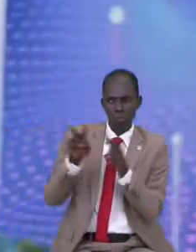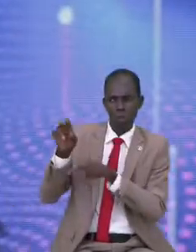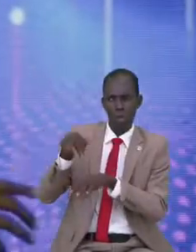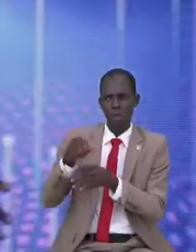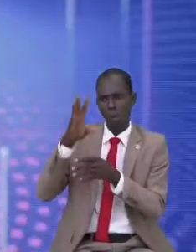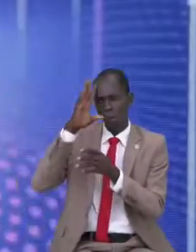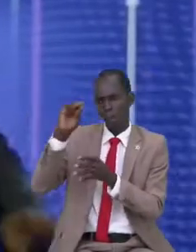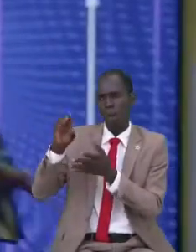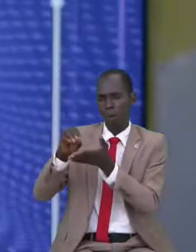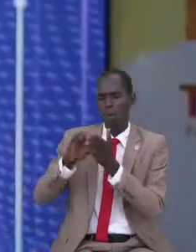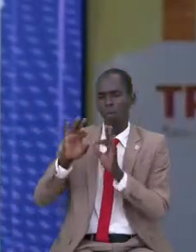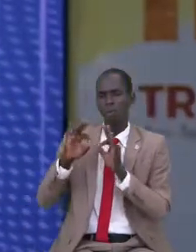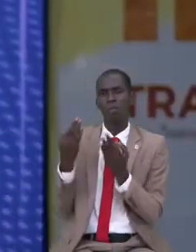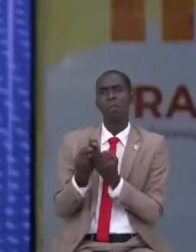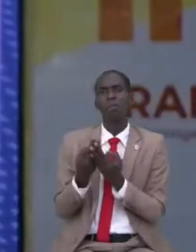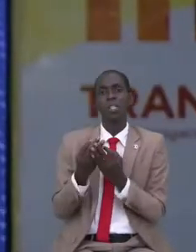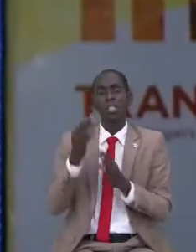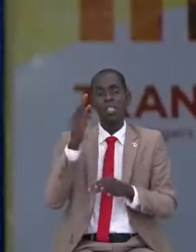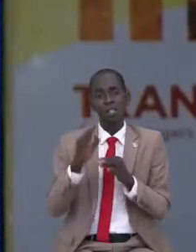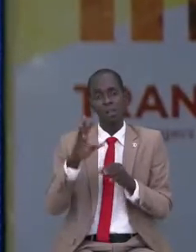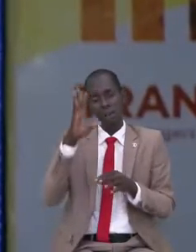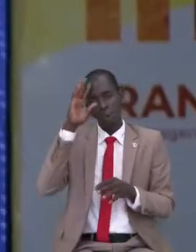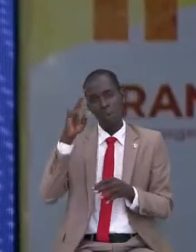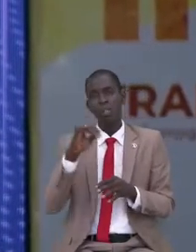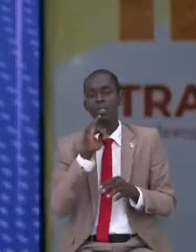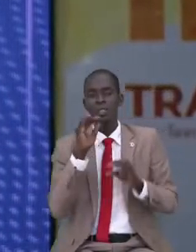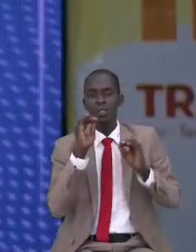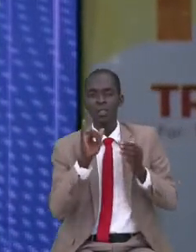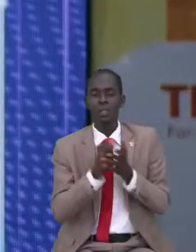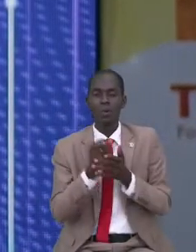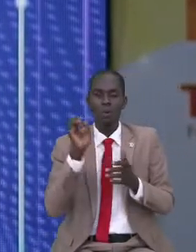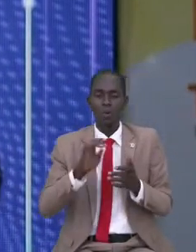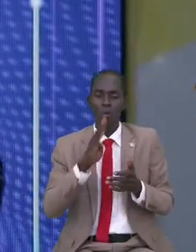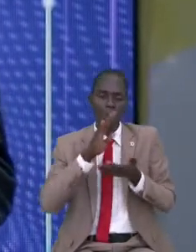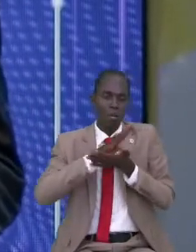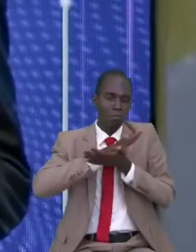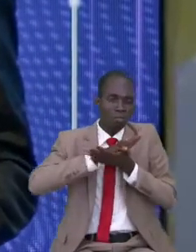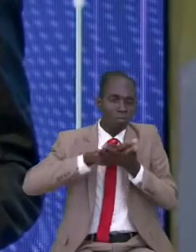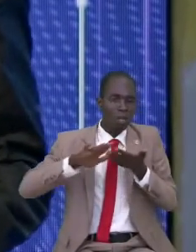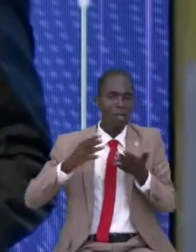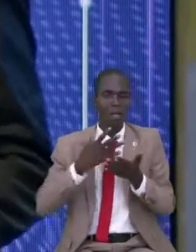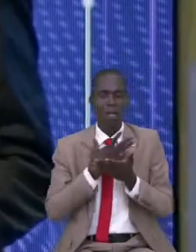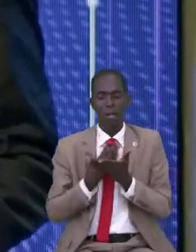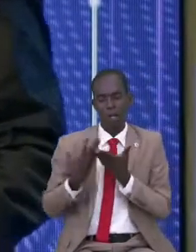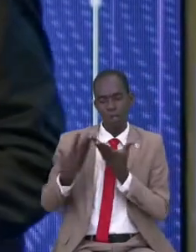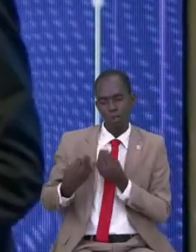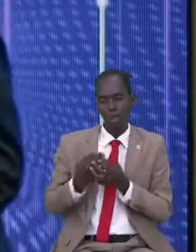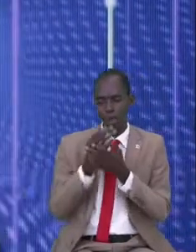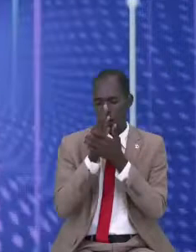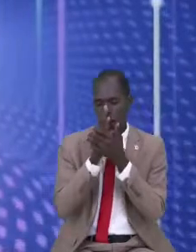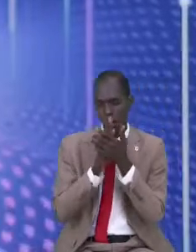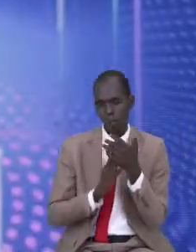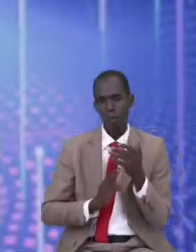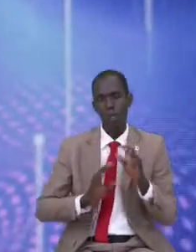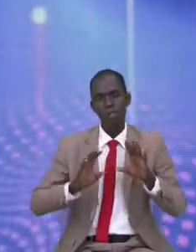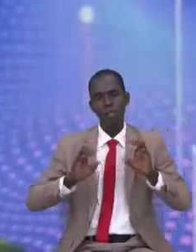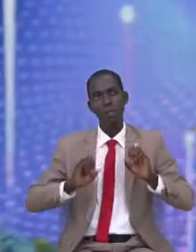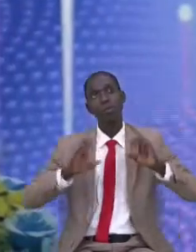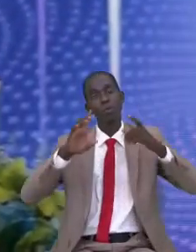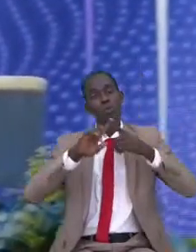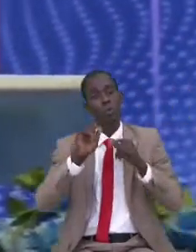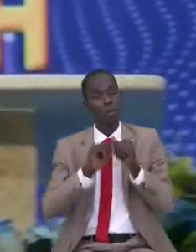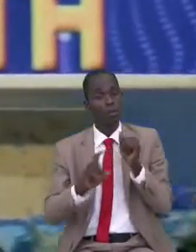us that it should be nice and gentle and humble and meek to everyone,